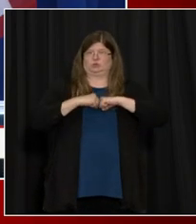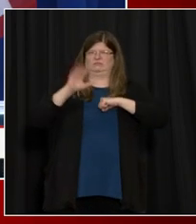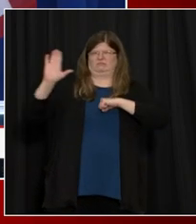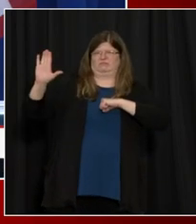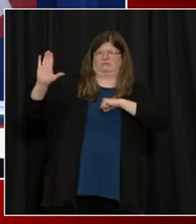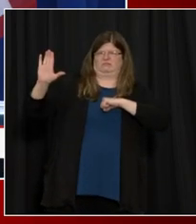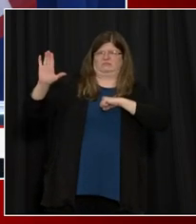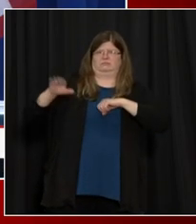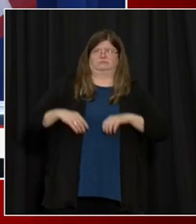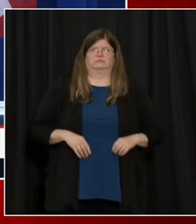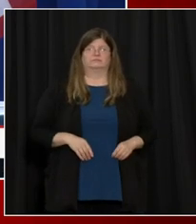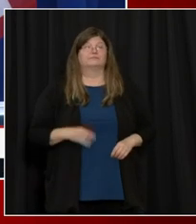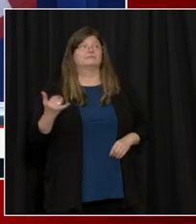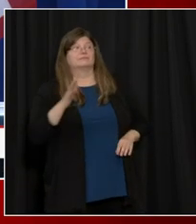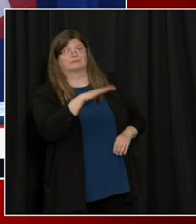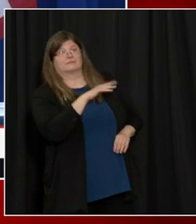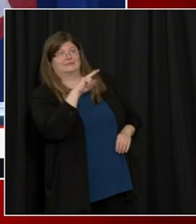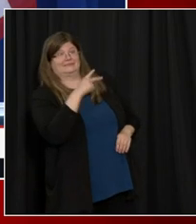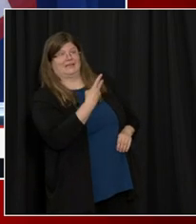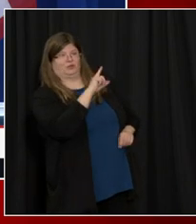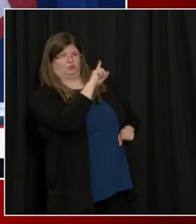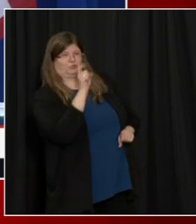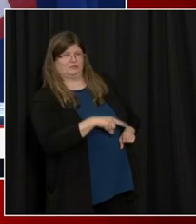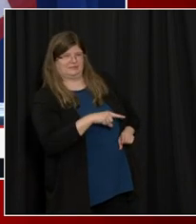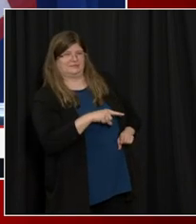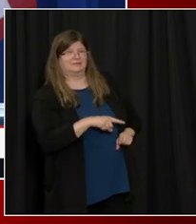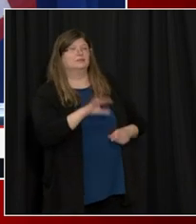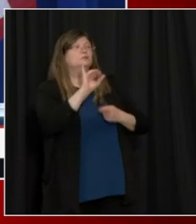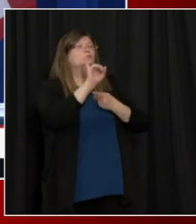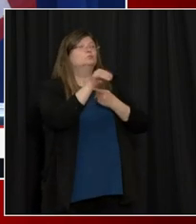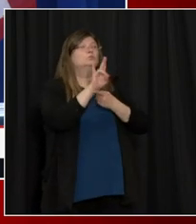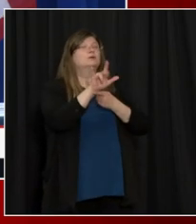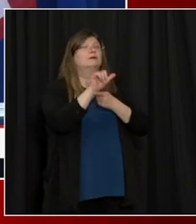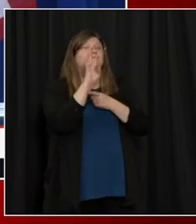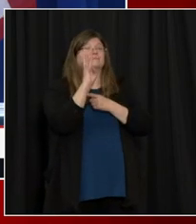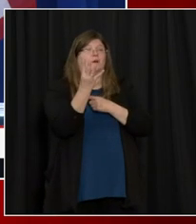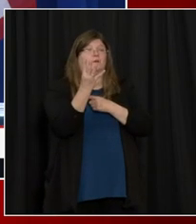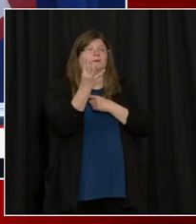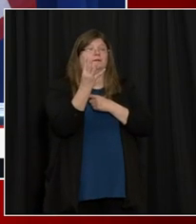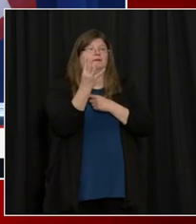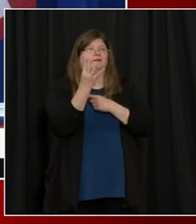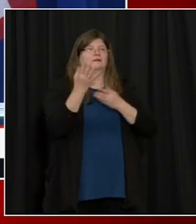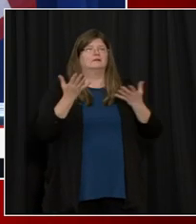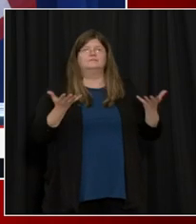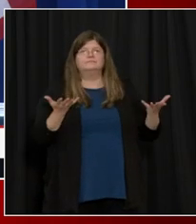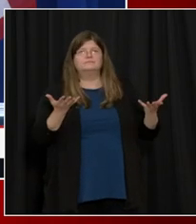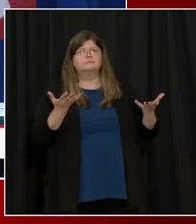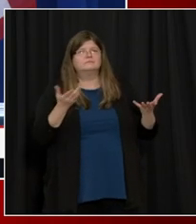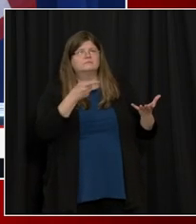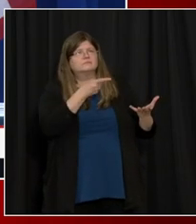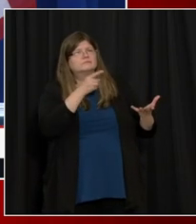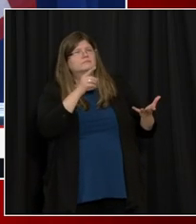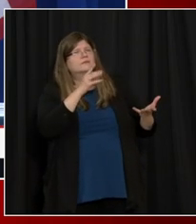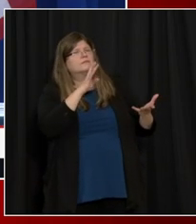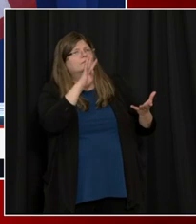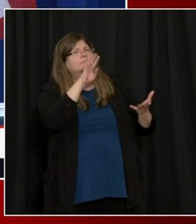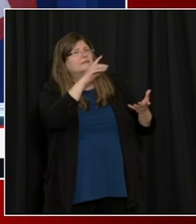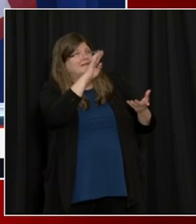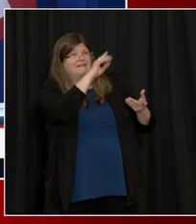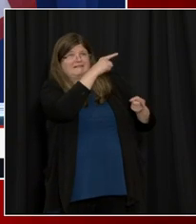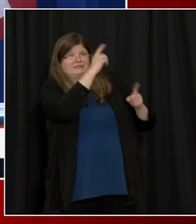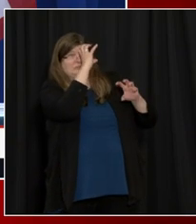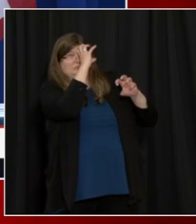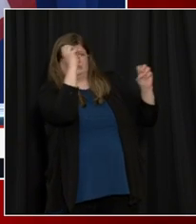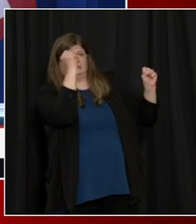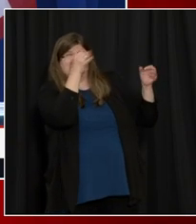deal with the 4th of July. I don't know what 45 wants to do, but here in the district we have several parades in terms of,